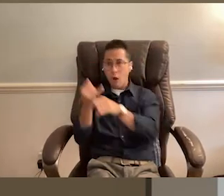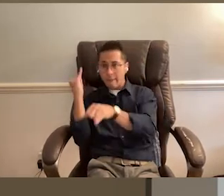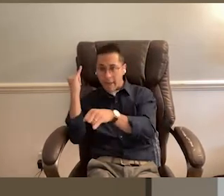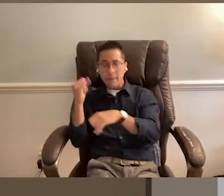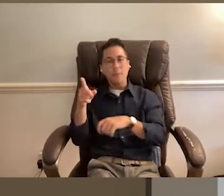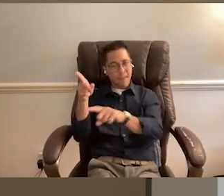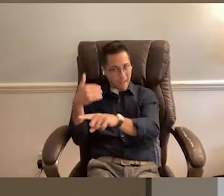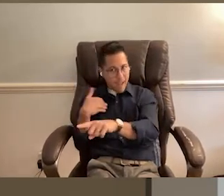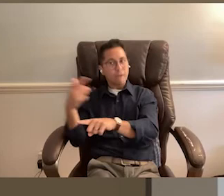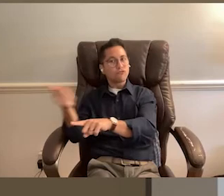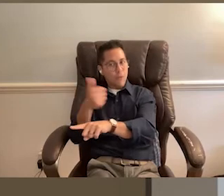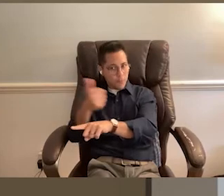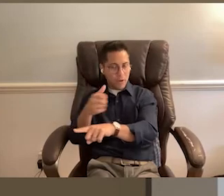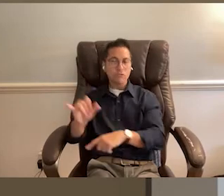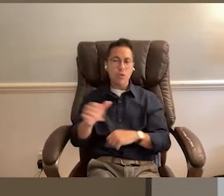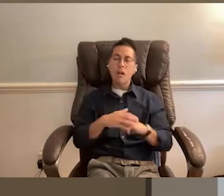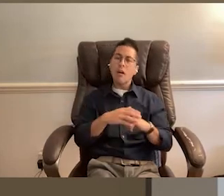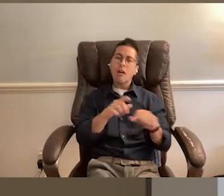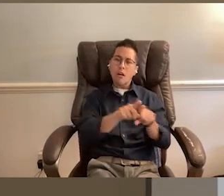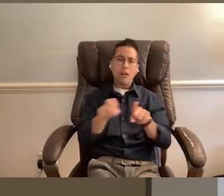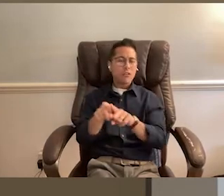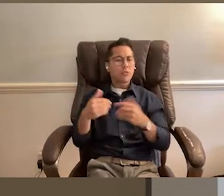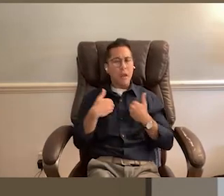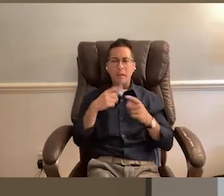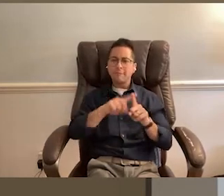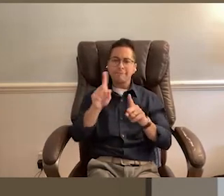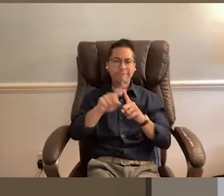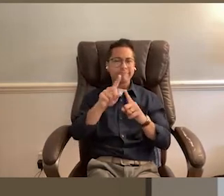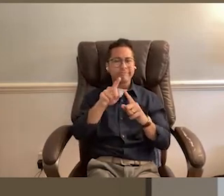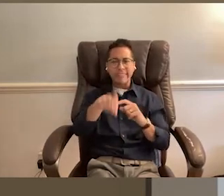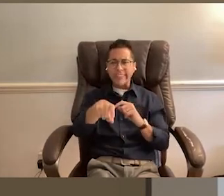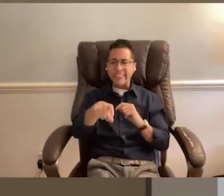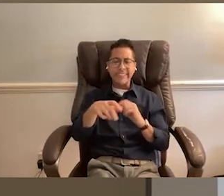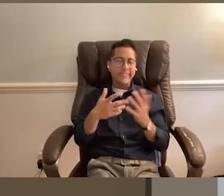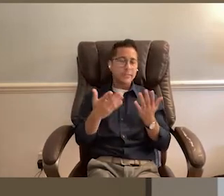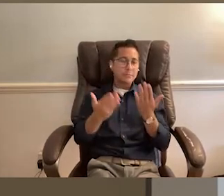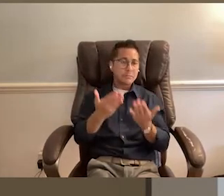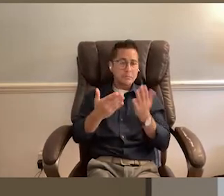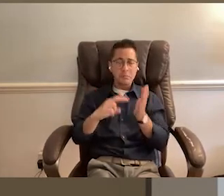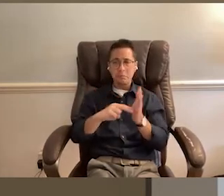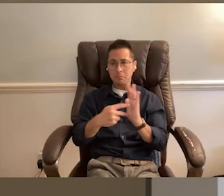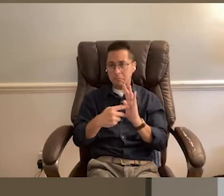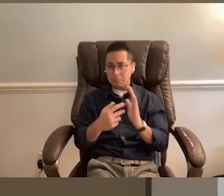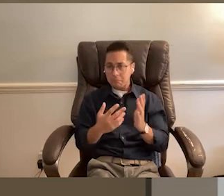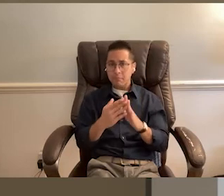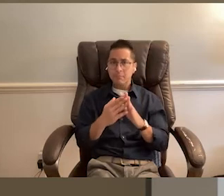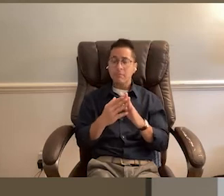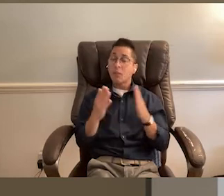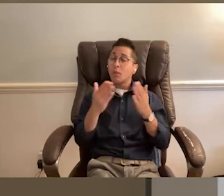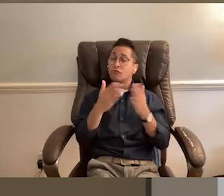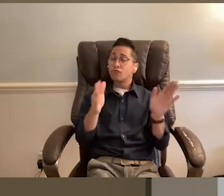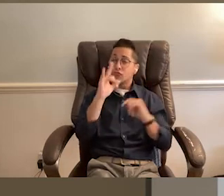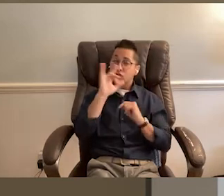Or we can connect them with other community resources, whereas a college campus probably is the expert in finding those resources that are specific to our students.